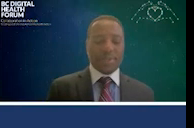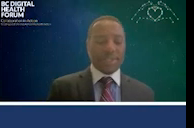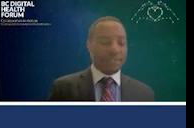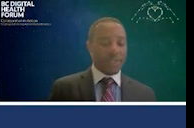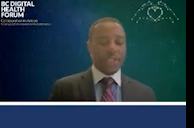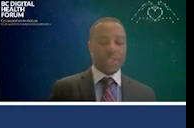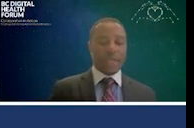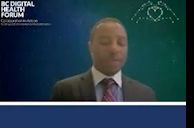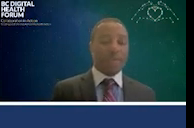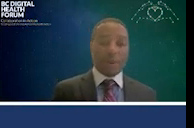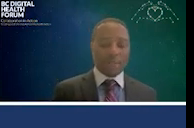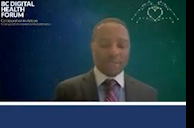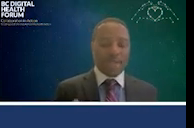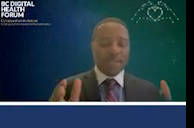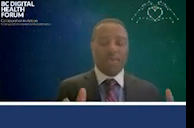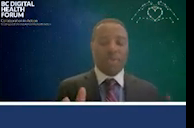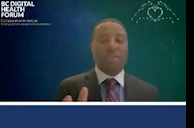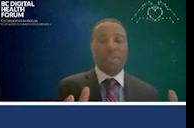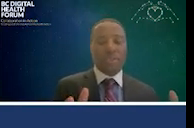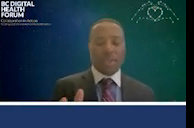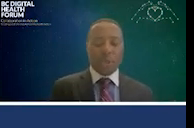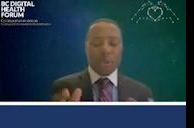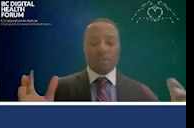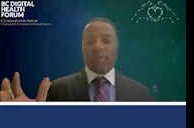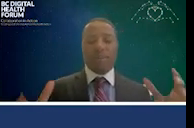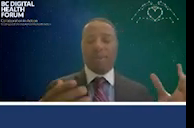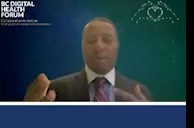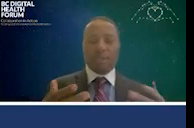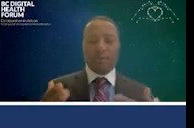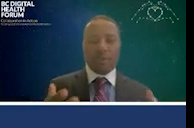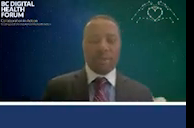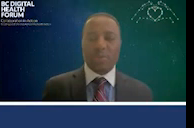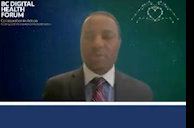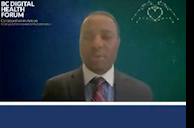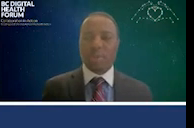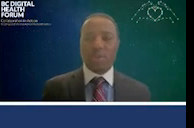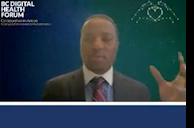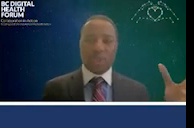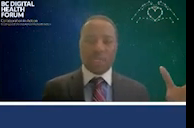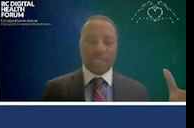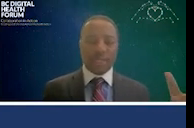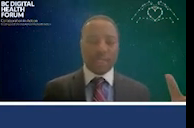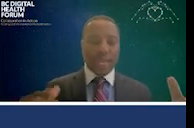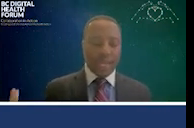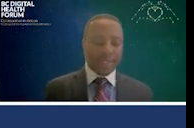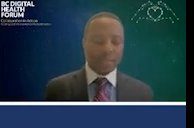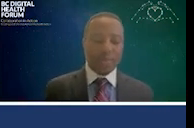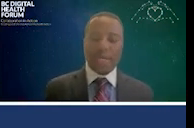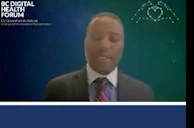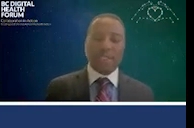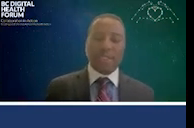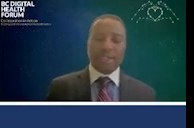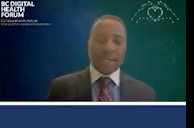confirmed, and the affiliation can be formal, that is contractual, or informal, just verbal agreement between the patient and